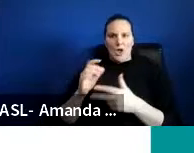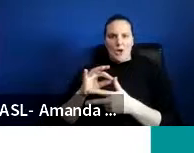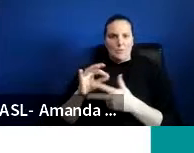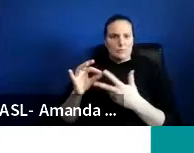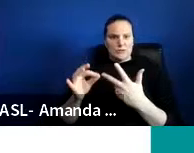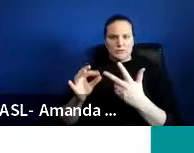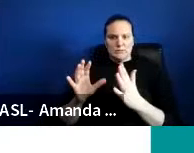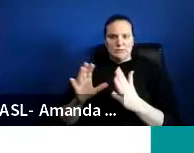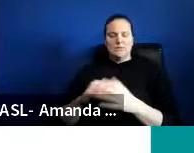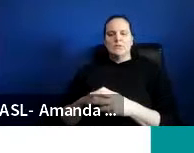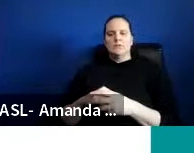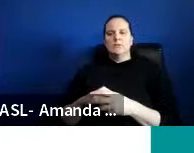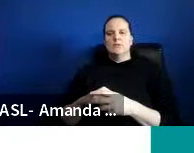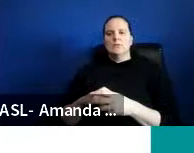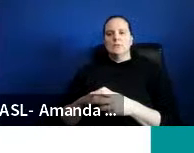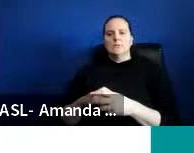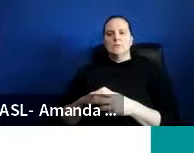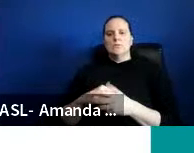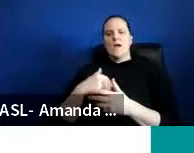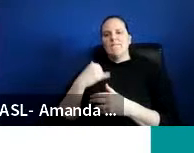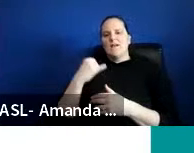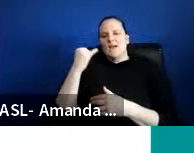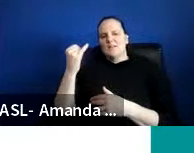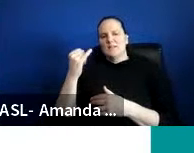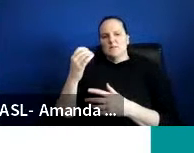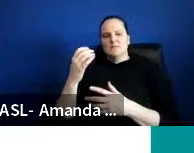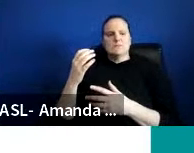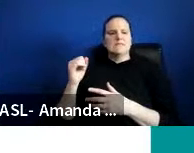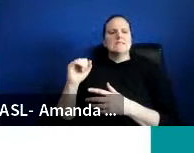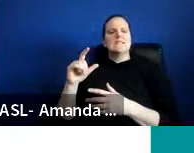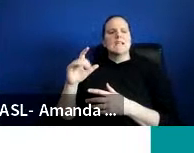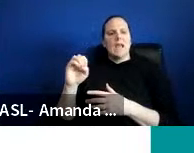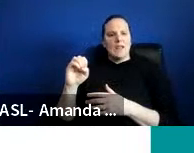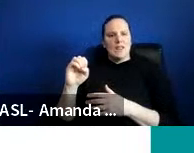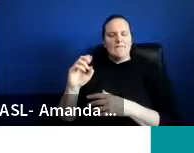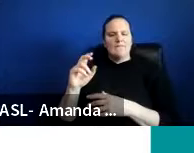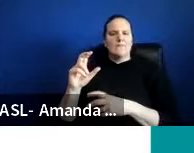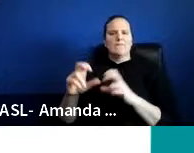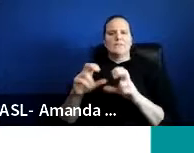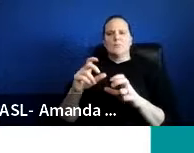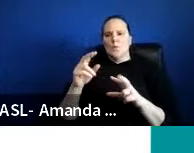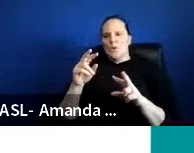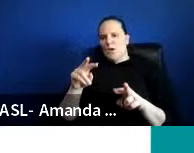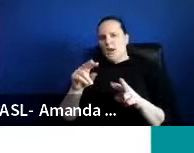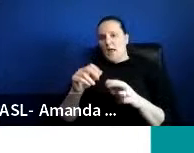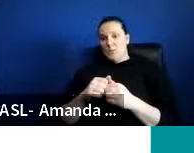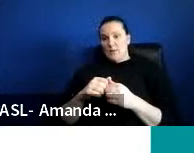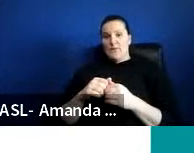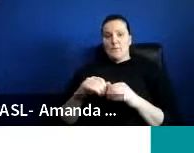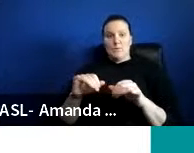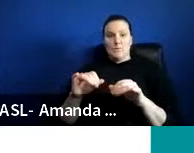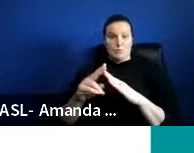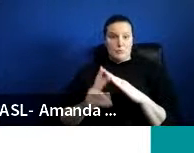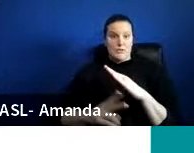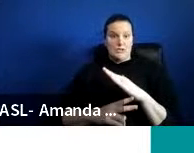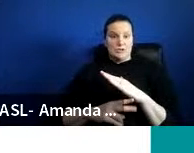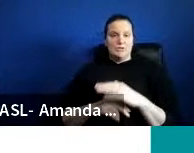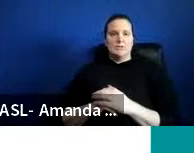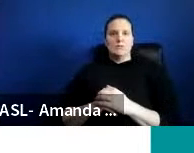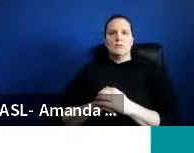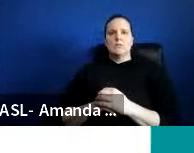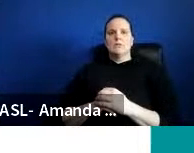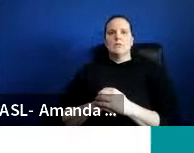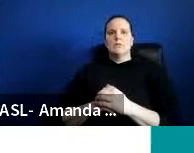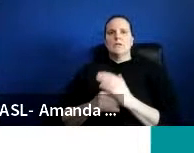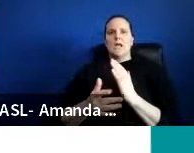is to give us an idea of the scale of the investments that we'll be looking at with the bridge. The technical